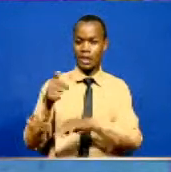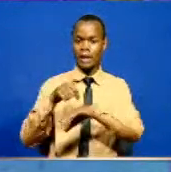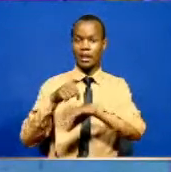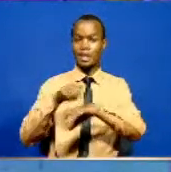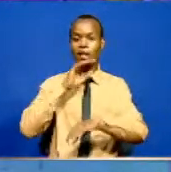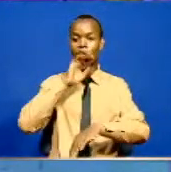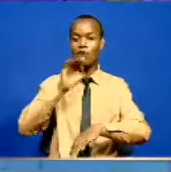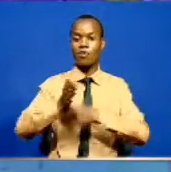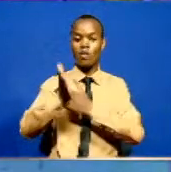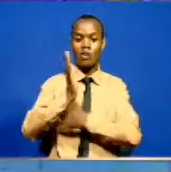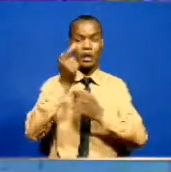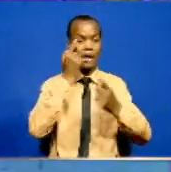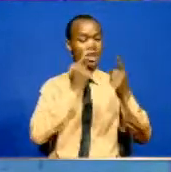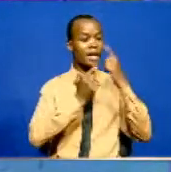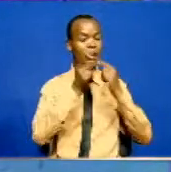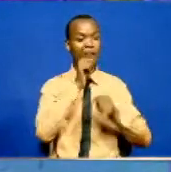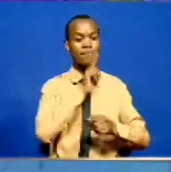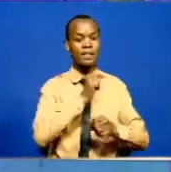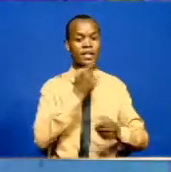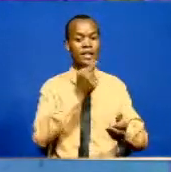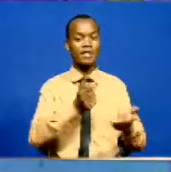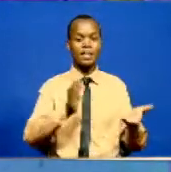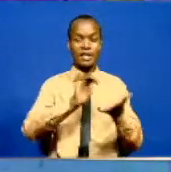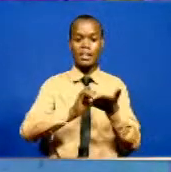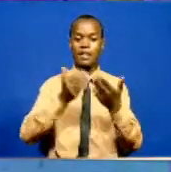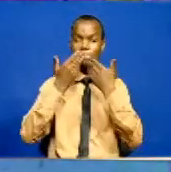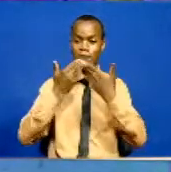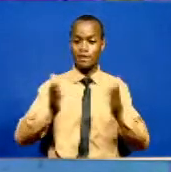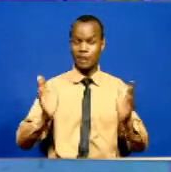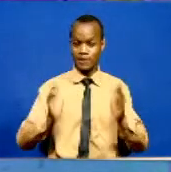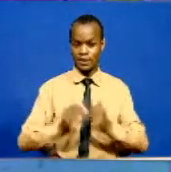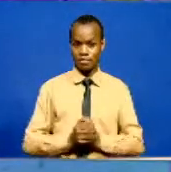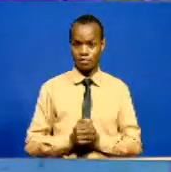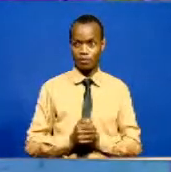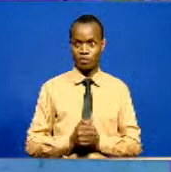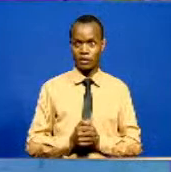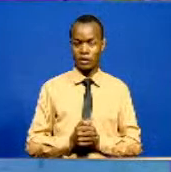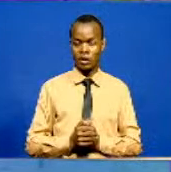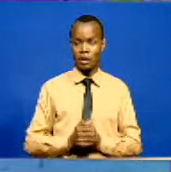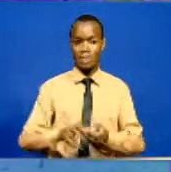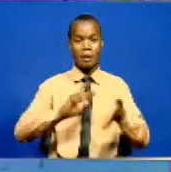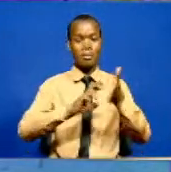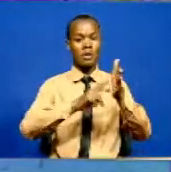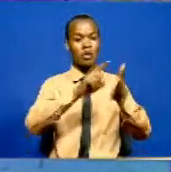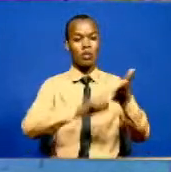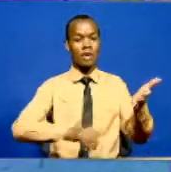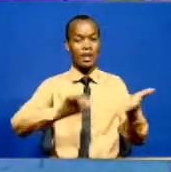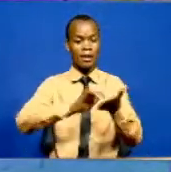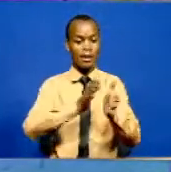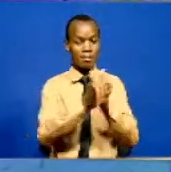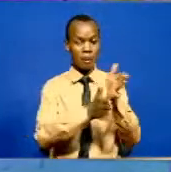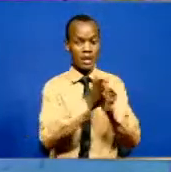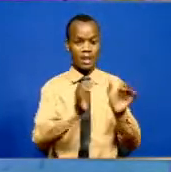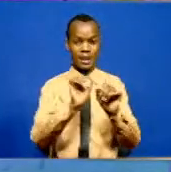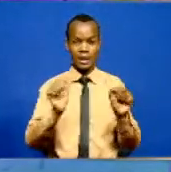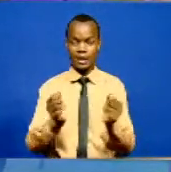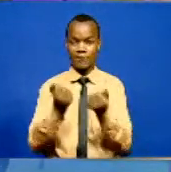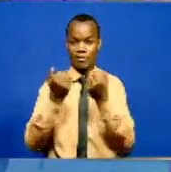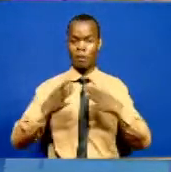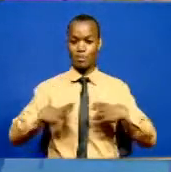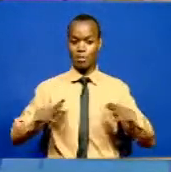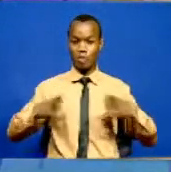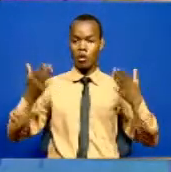said, "It is finished," John 19 verse 30, he meant that the plan of saving mankind has been